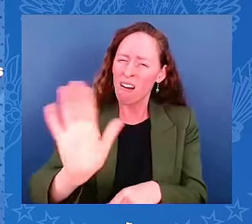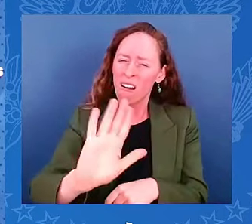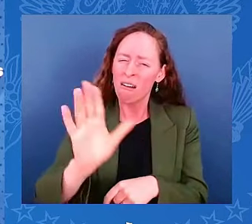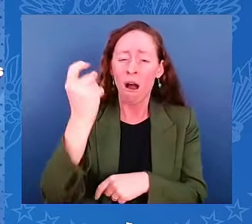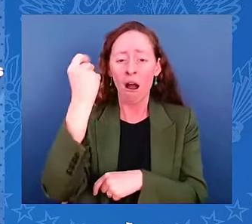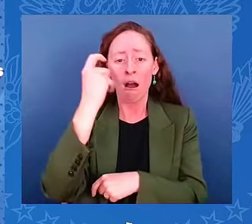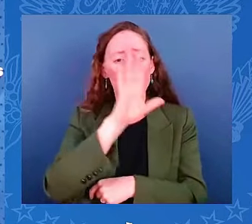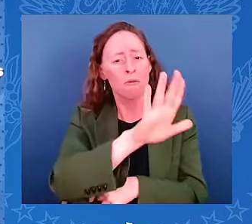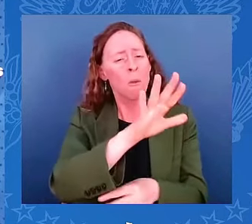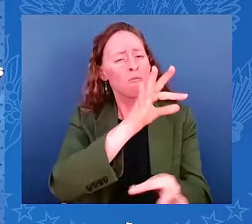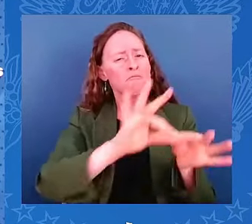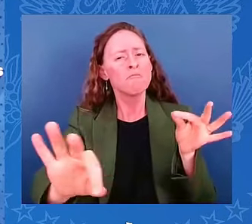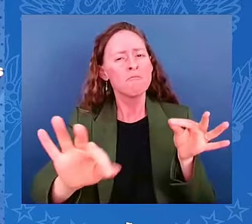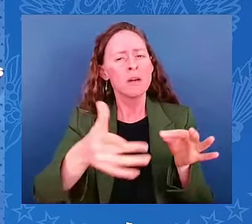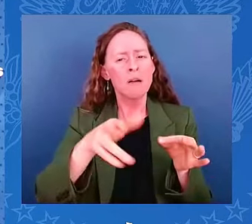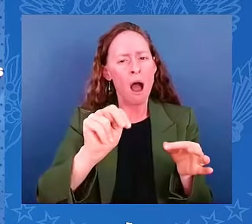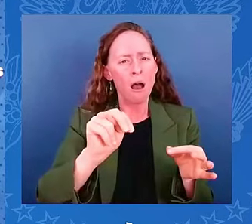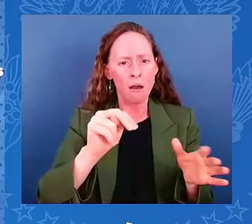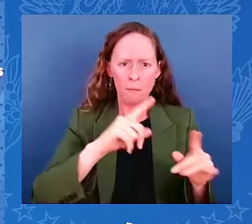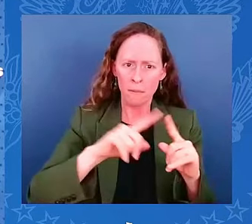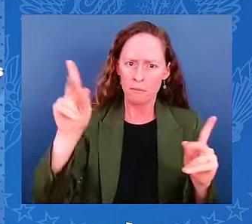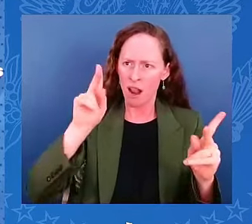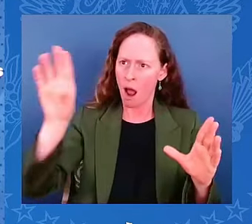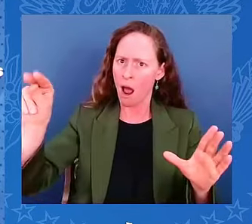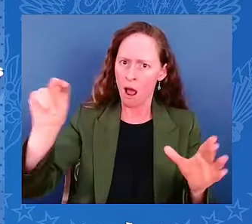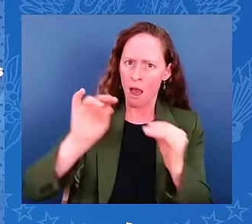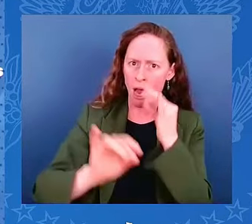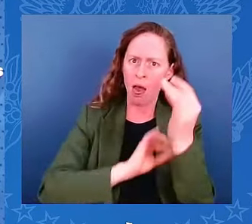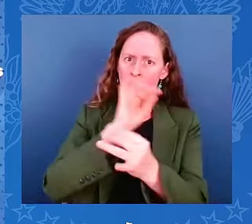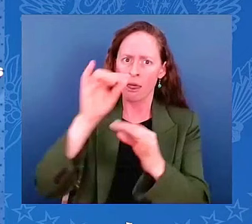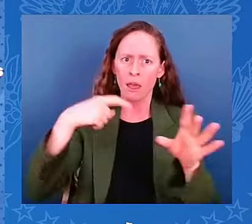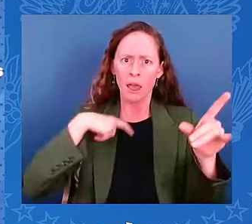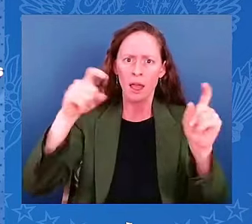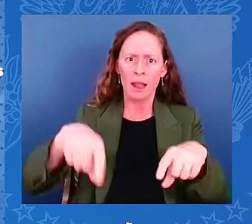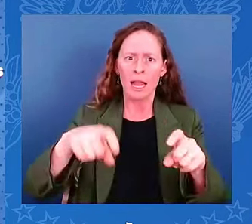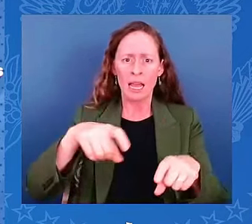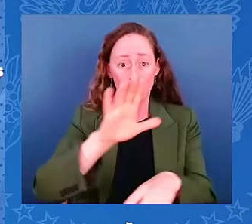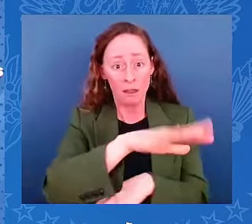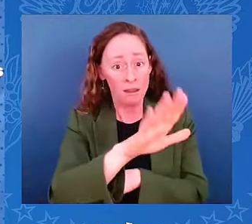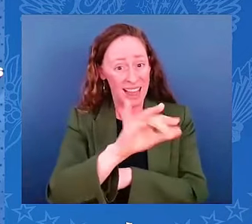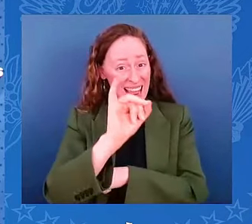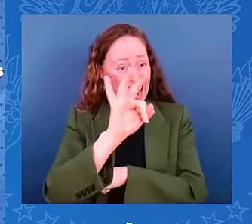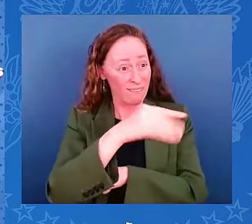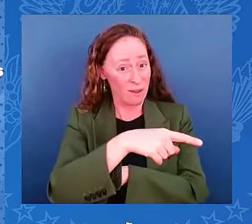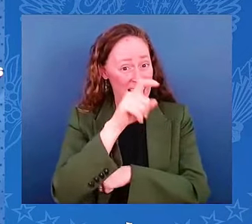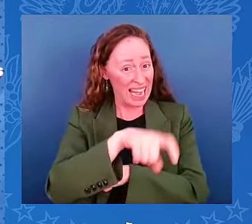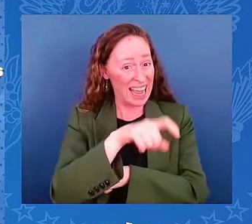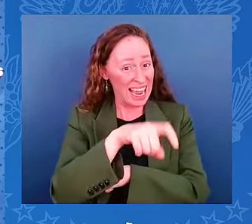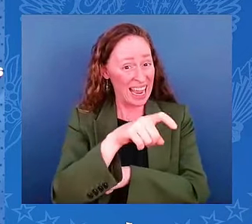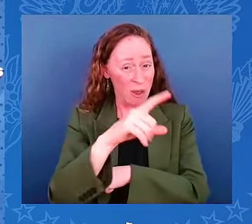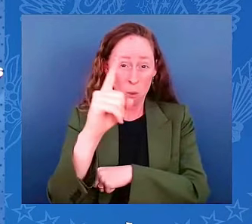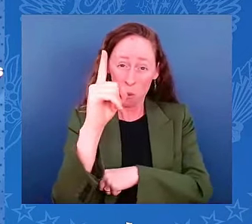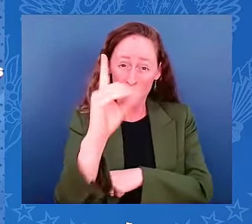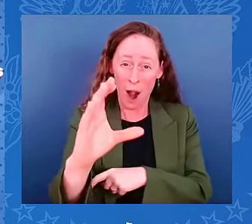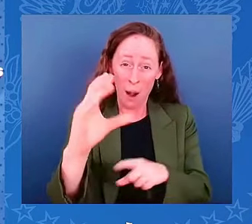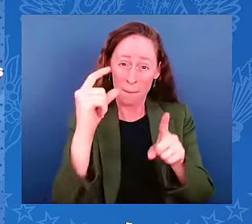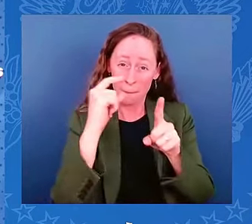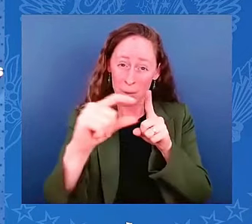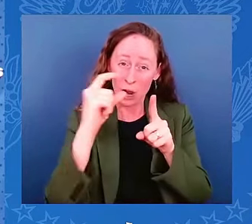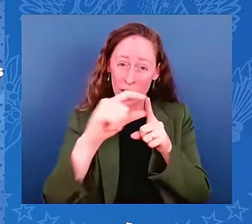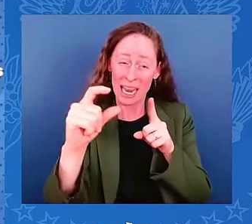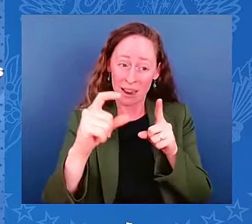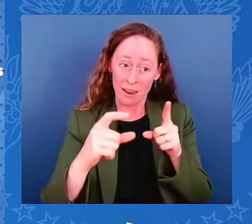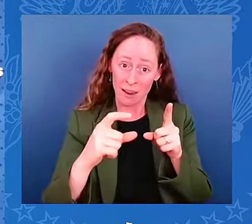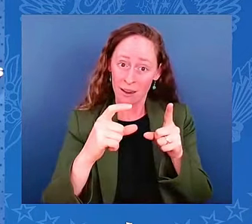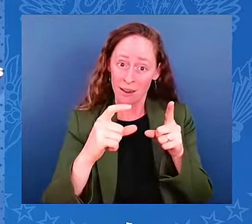that gun?" I said, "Guess what? If you need 12 to 100 bullets in a gun, in a magazine, you're the lousiest shot I've ever